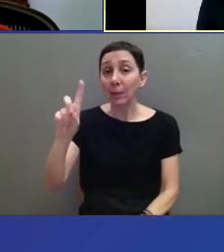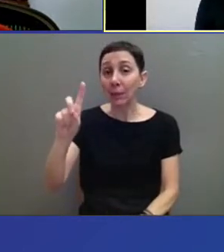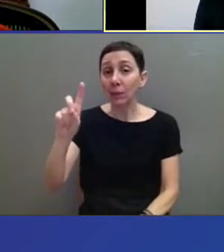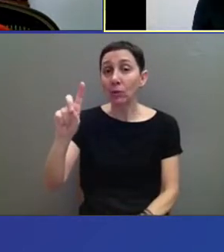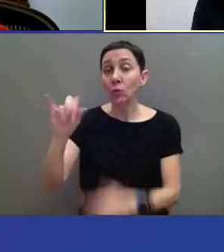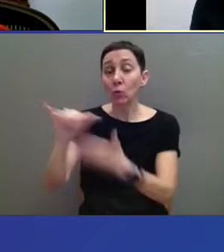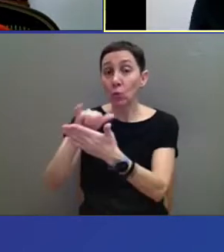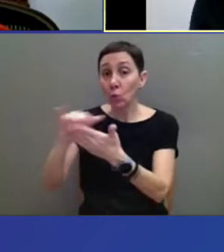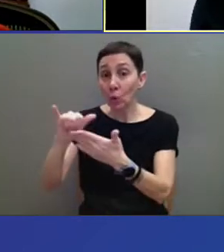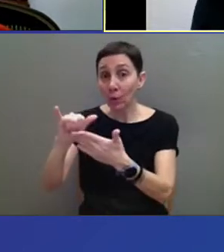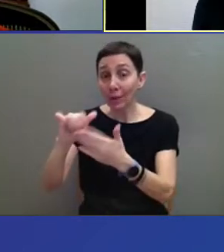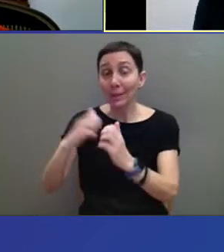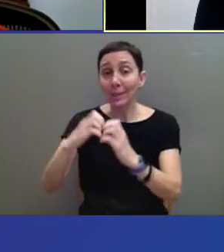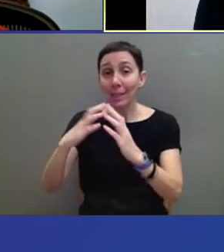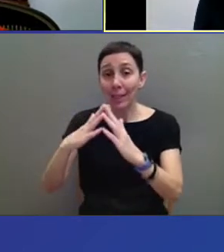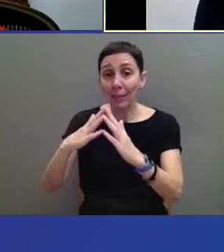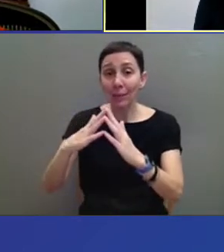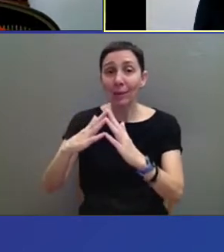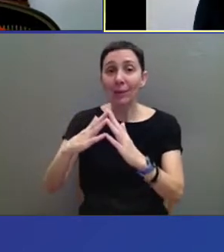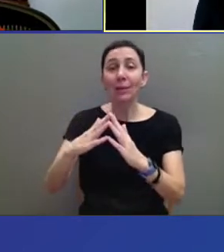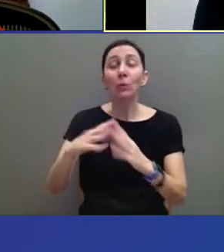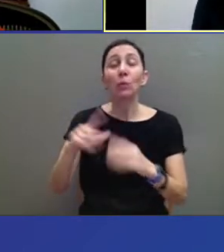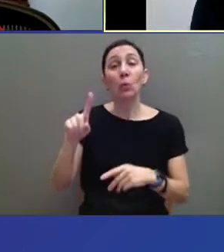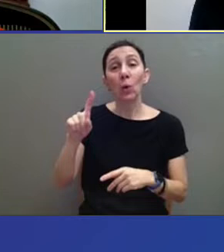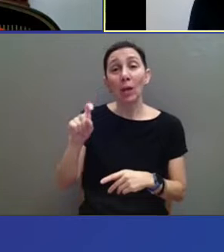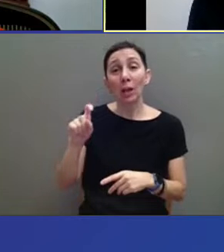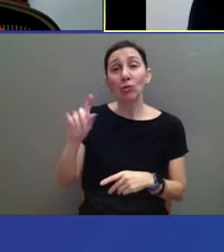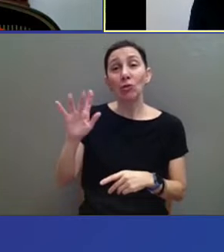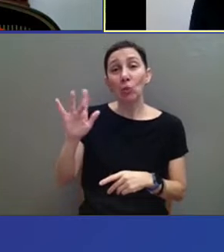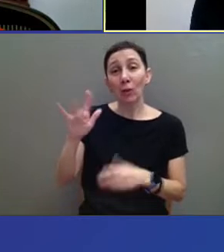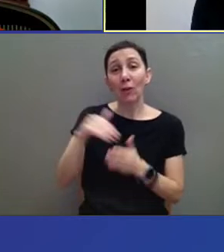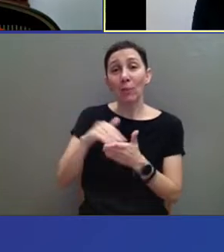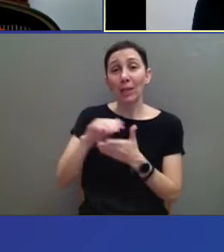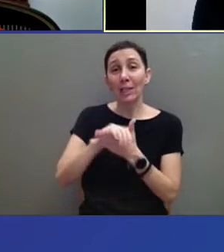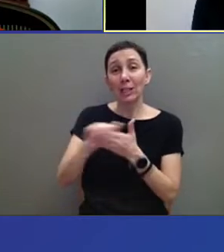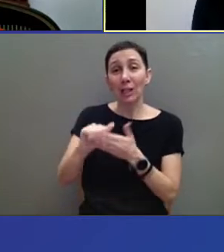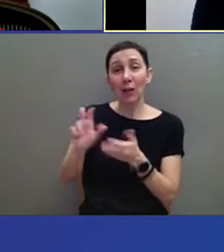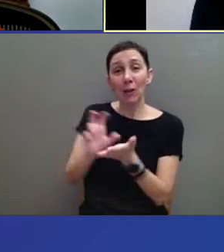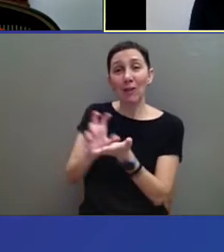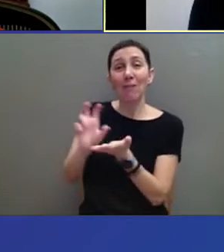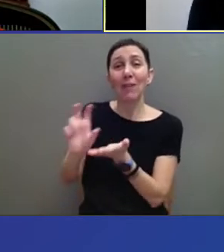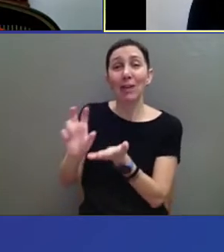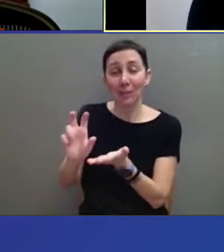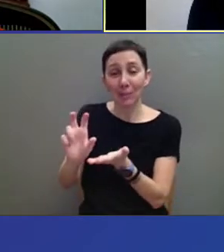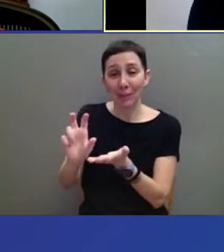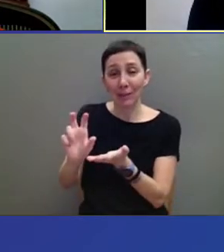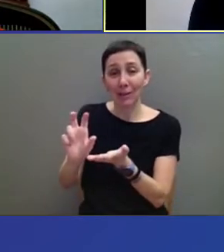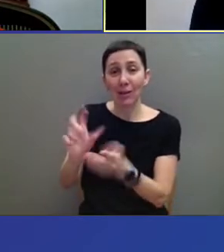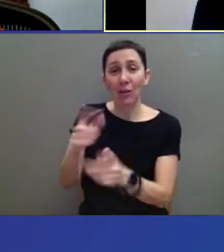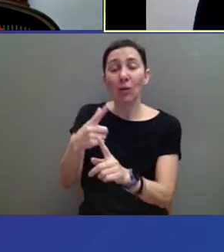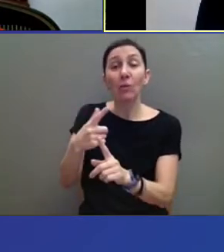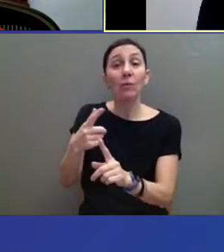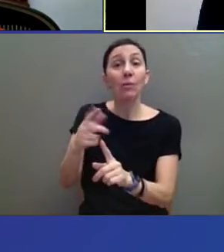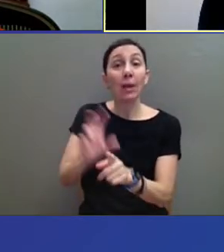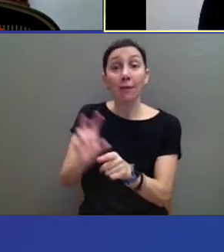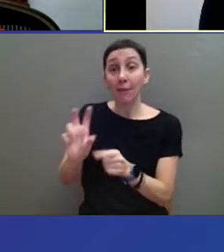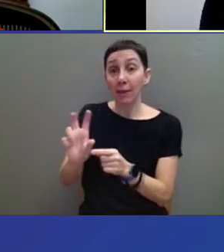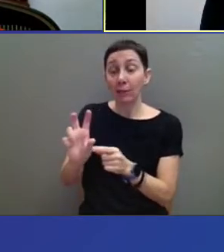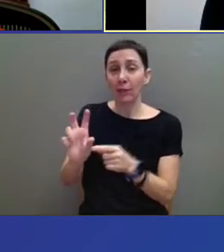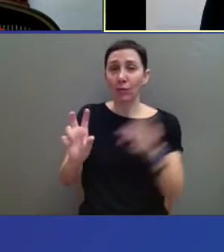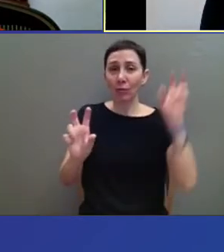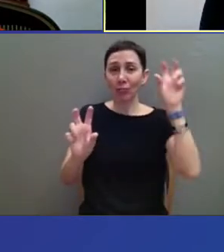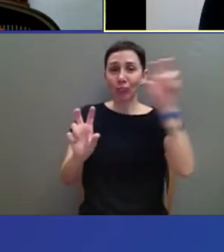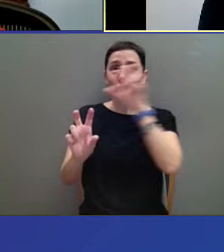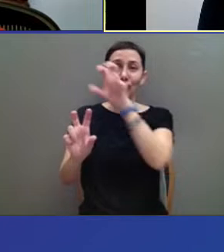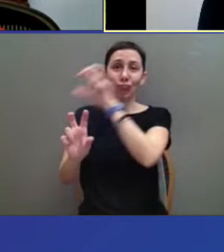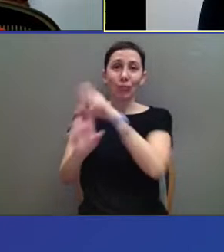it was set up as a $125 million investment. Then that investment came from 3 foundations, from the